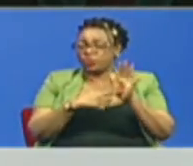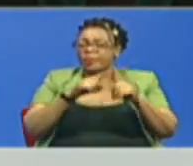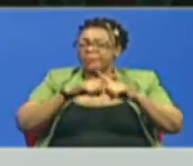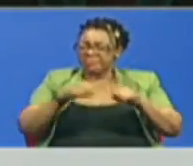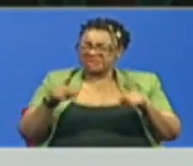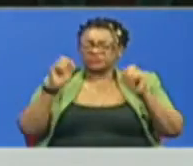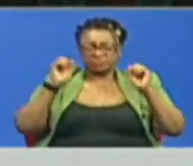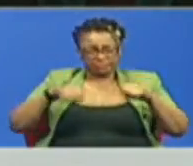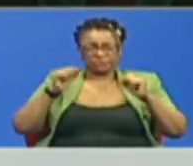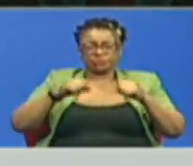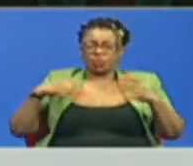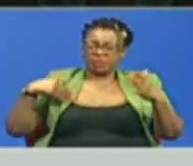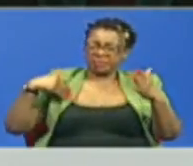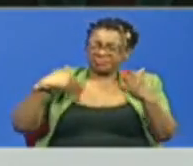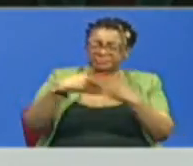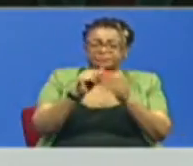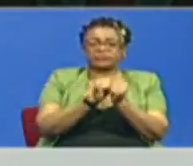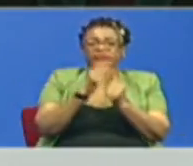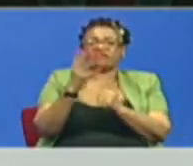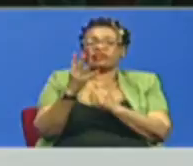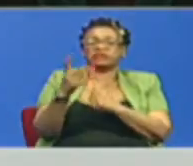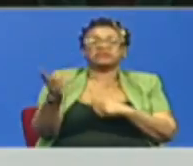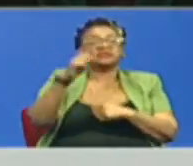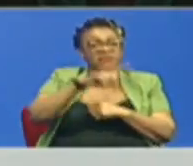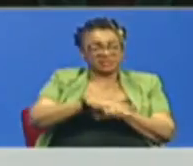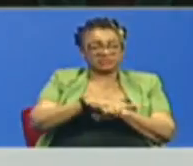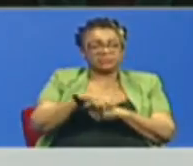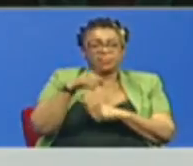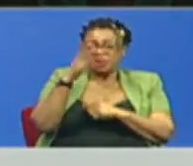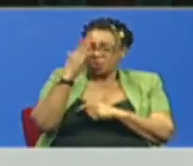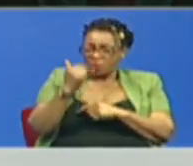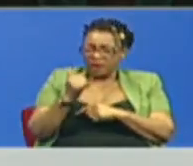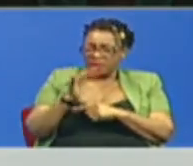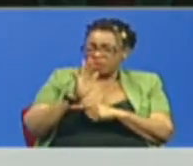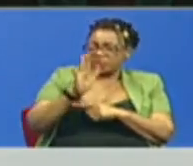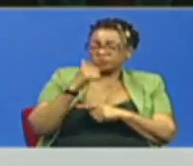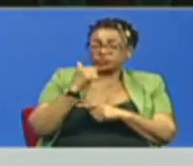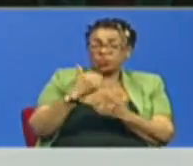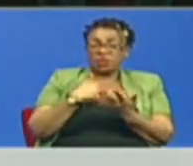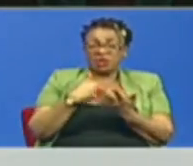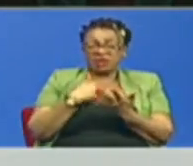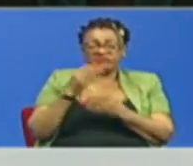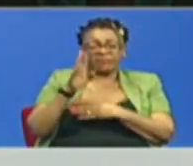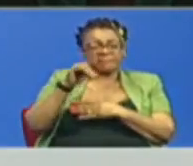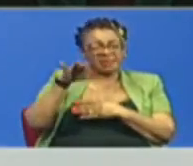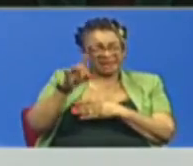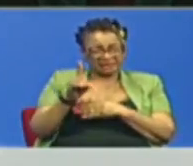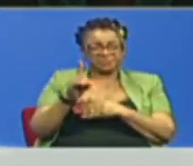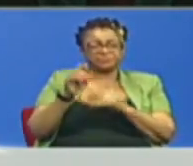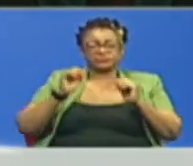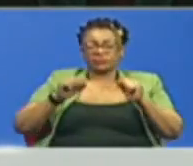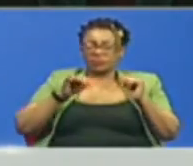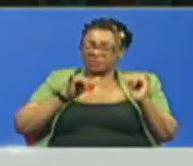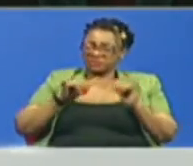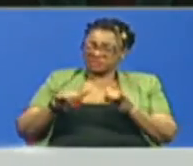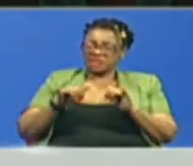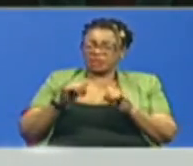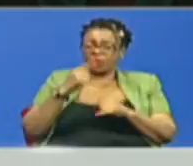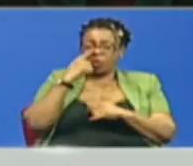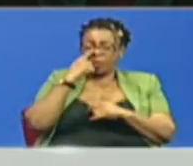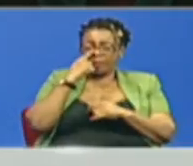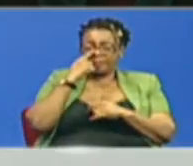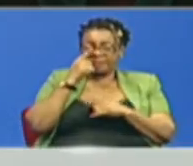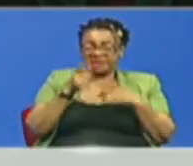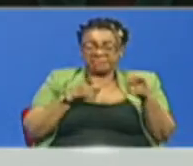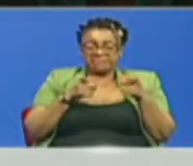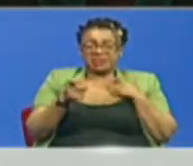to 14 days. That's why those who exhibit some of the mild symptoms are advised to stay home and manage the symptoms